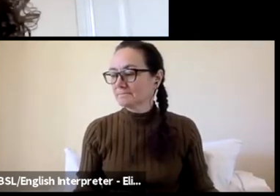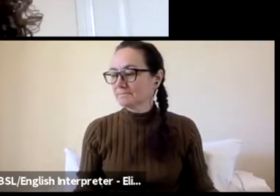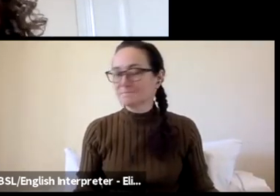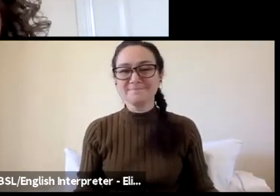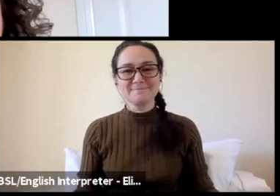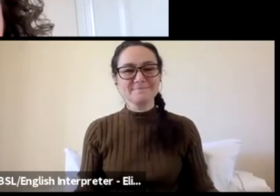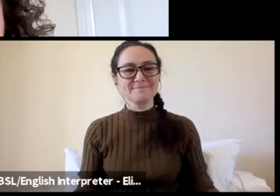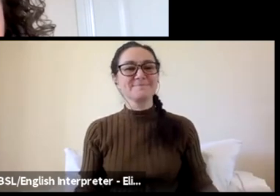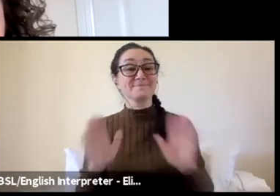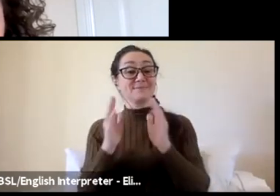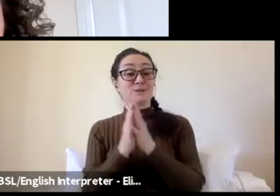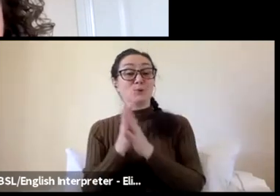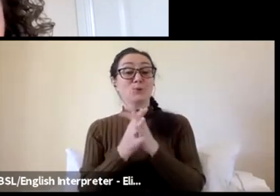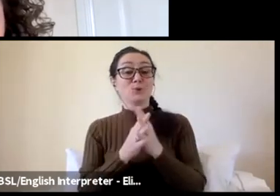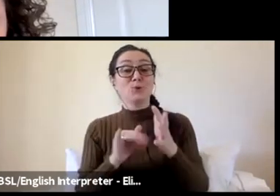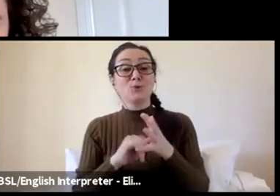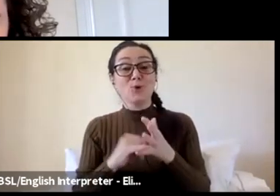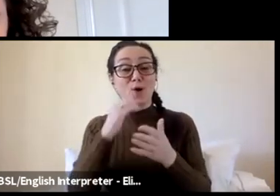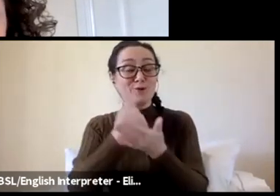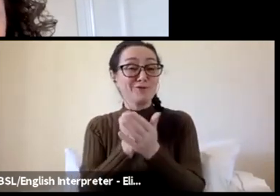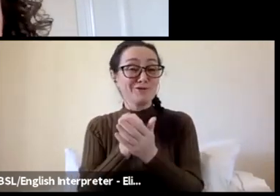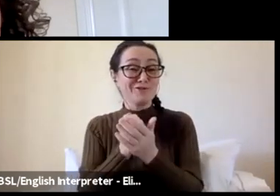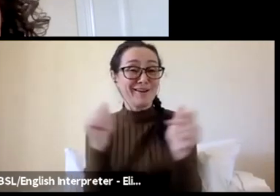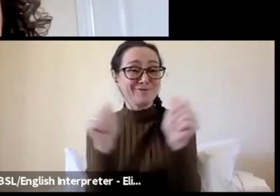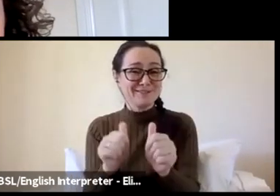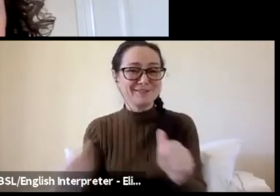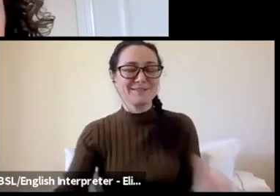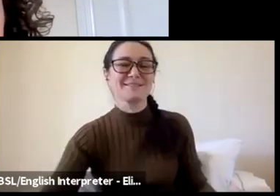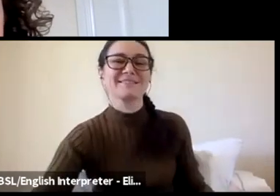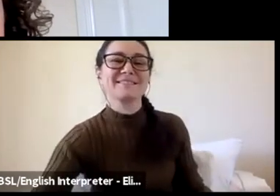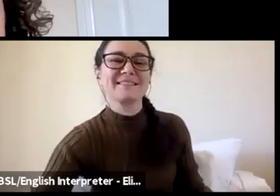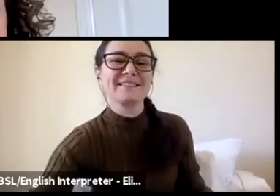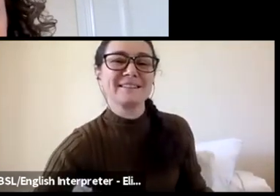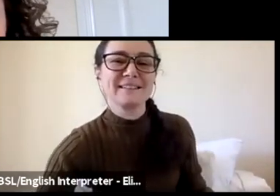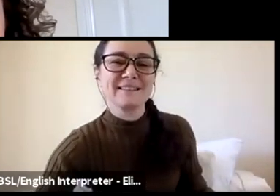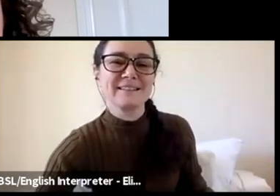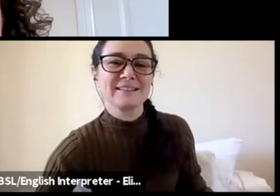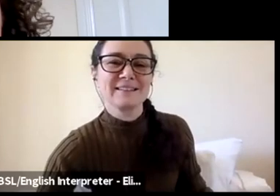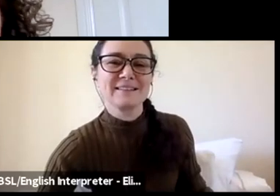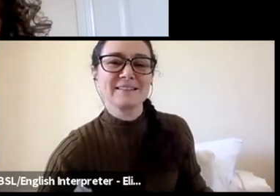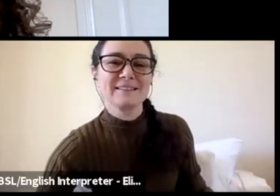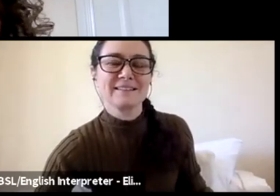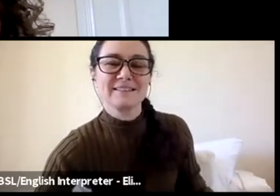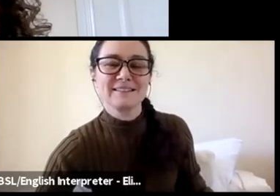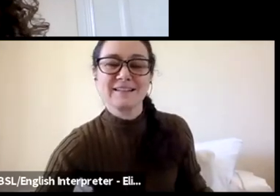All right, I'm going to end that and just share the results. And apologies if you didn't quite get the chance to click on there.